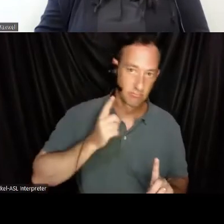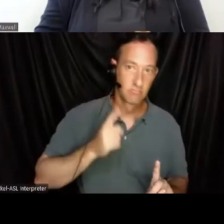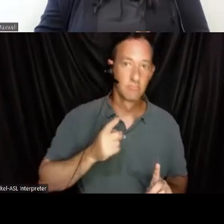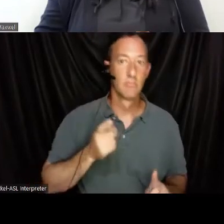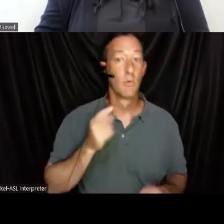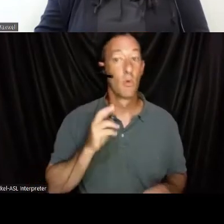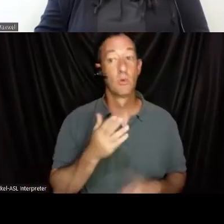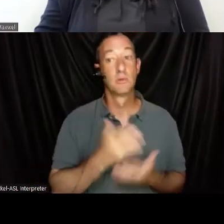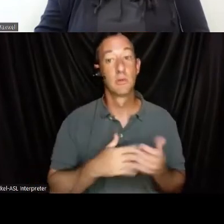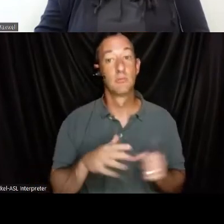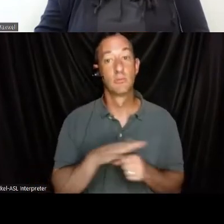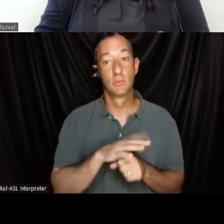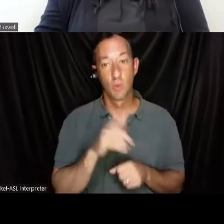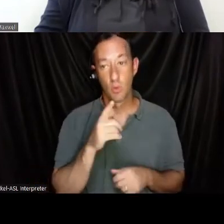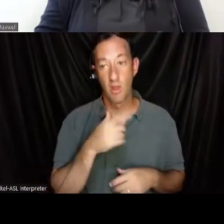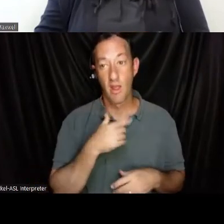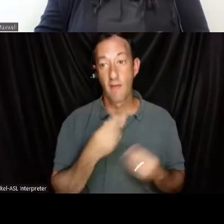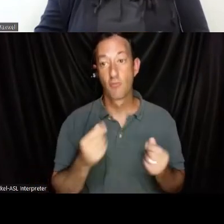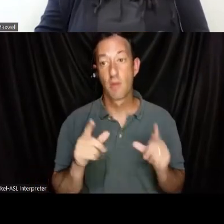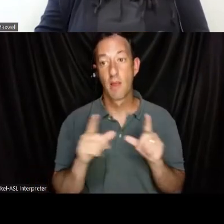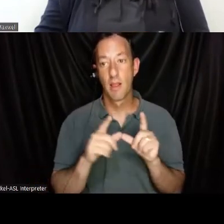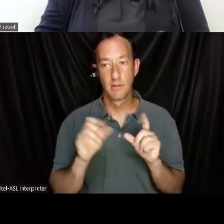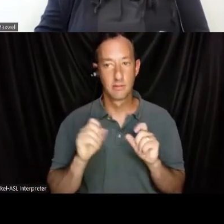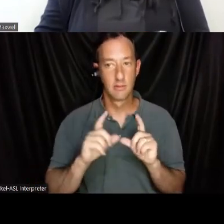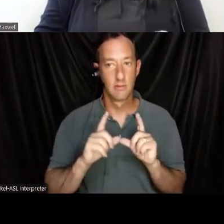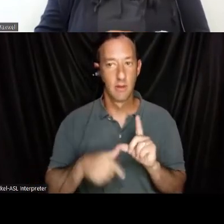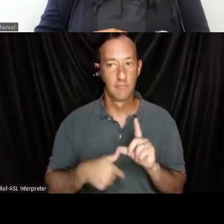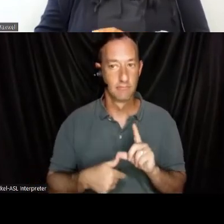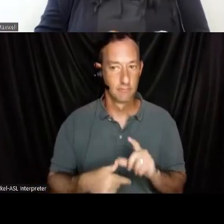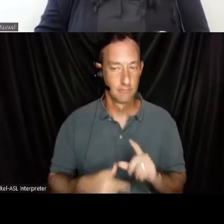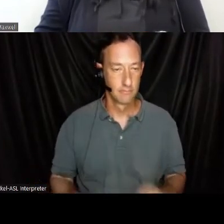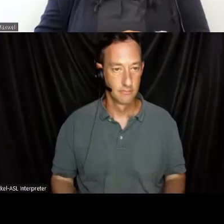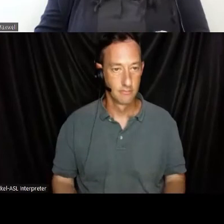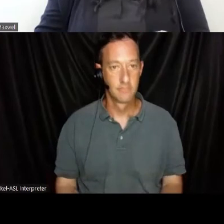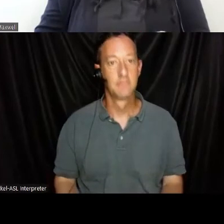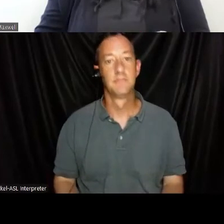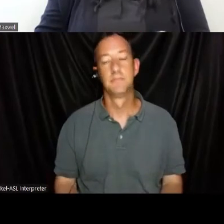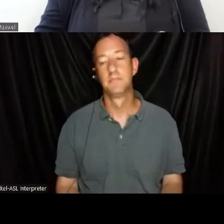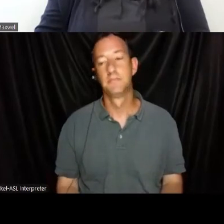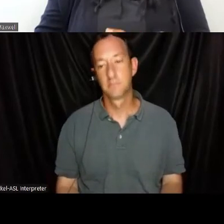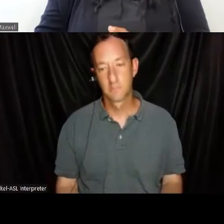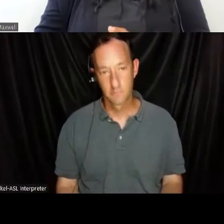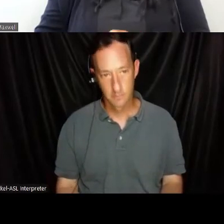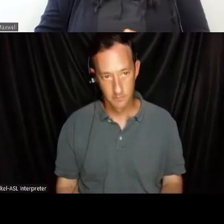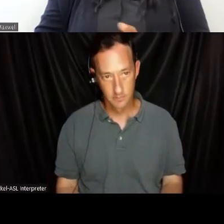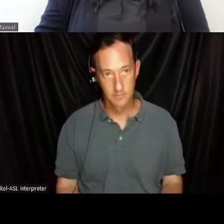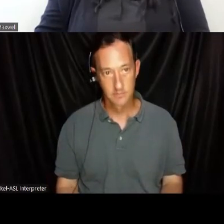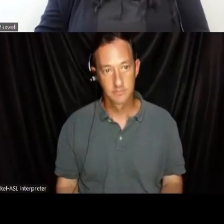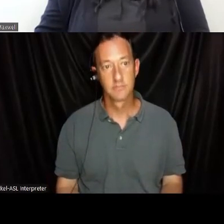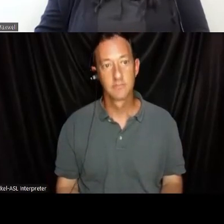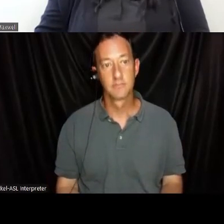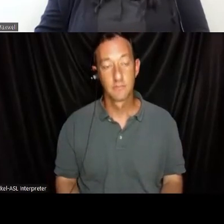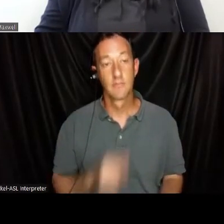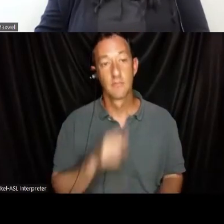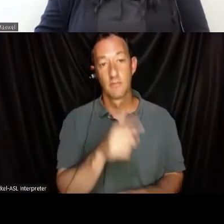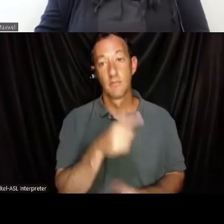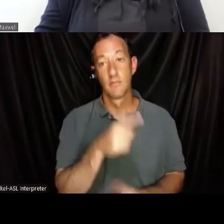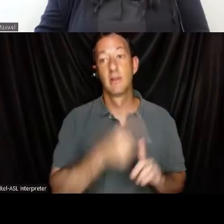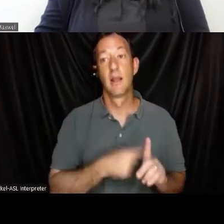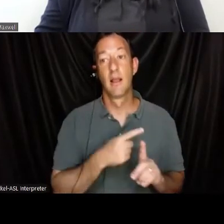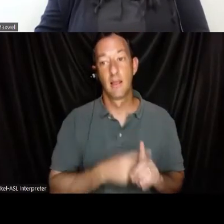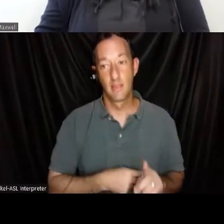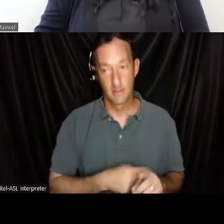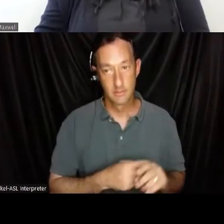where there's a property license, the loss of property license. So this is a lease that was obtained through